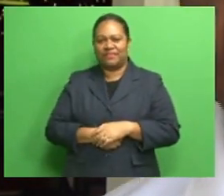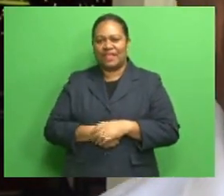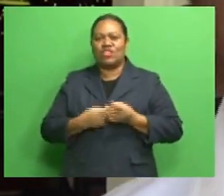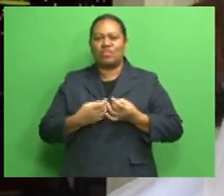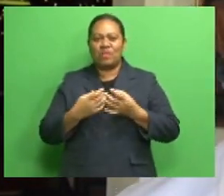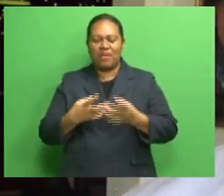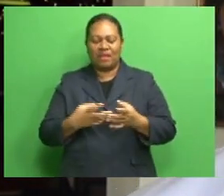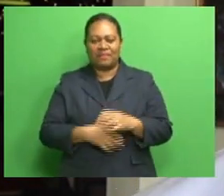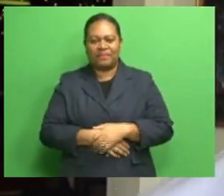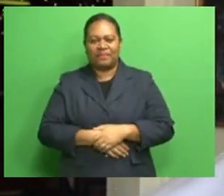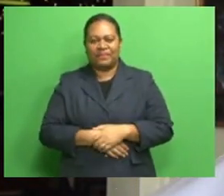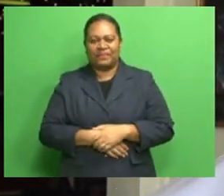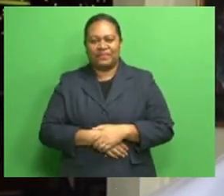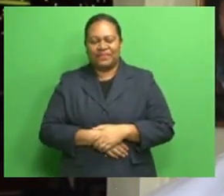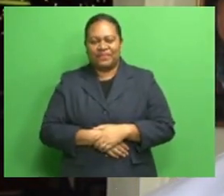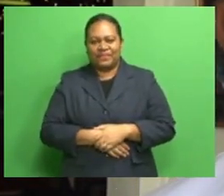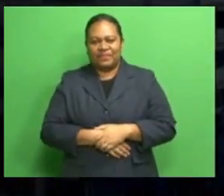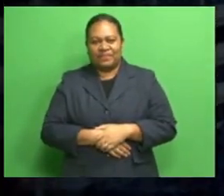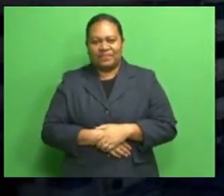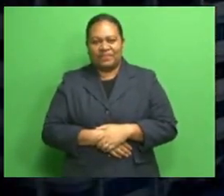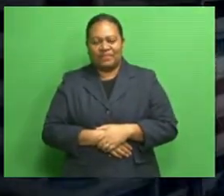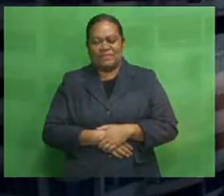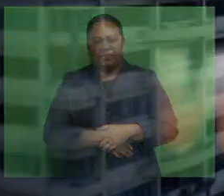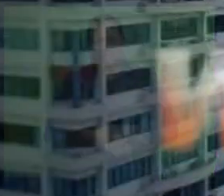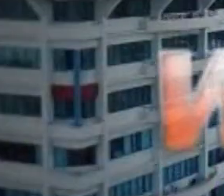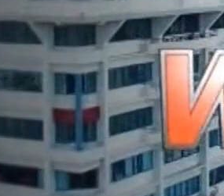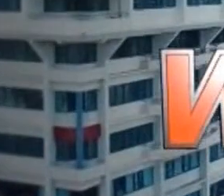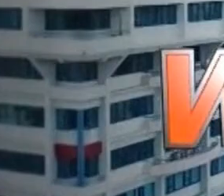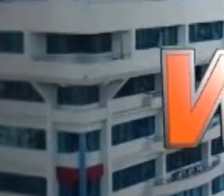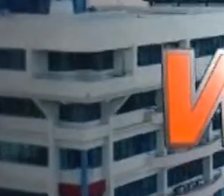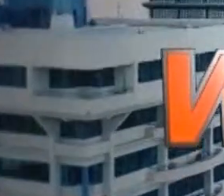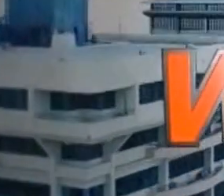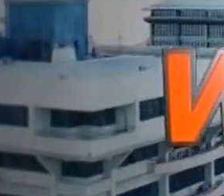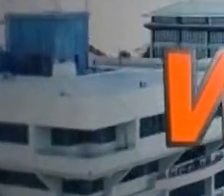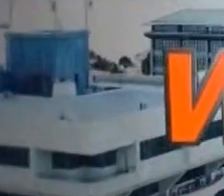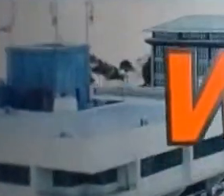for 2021.